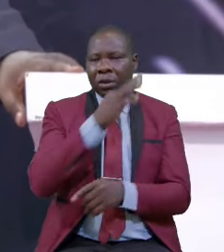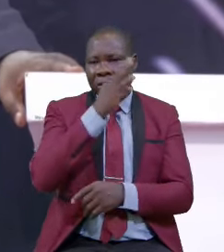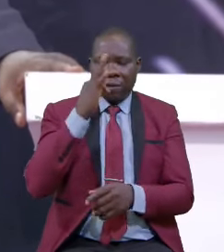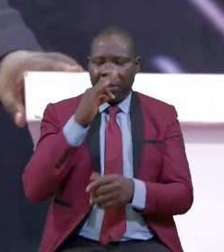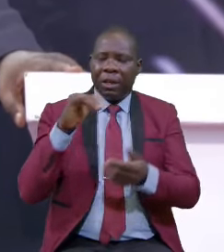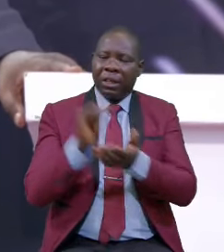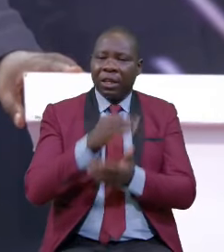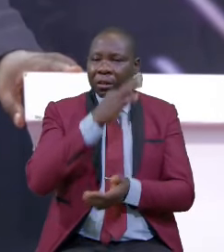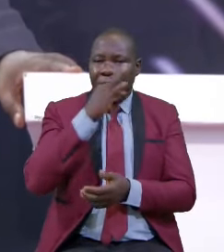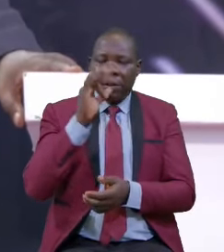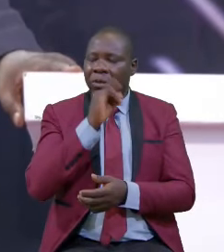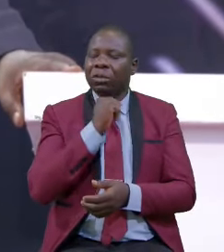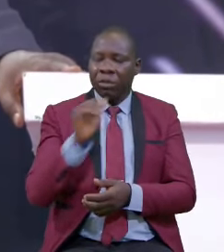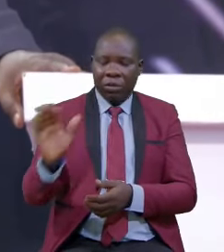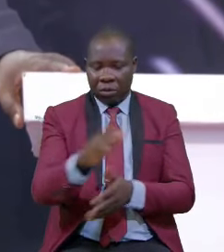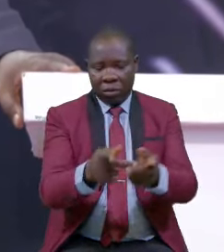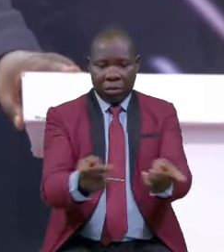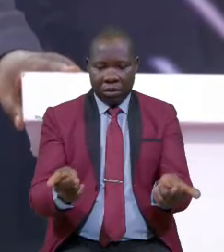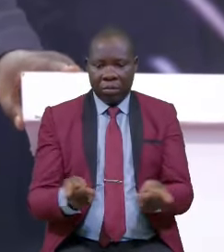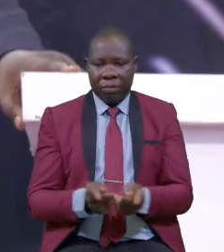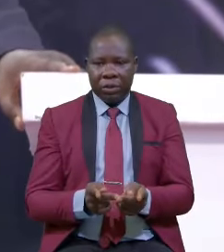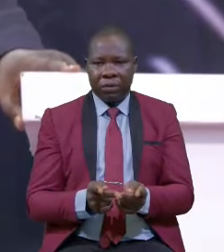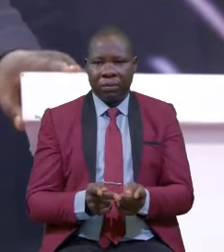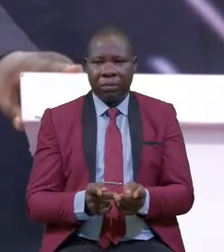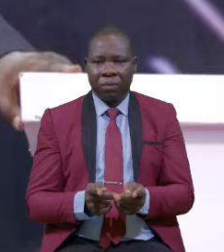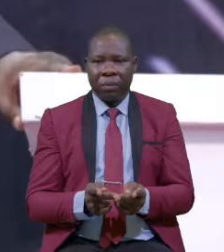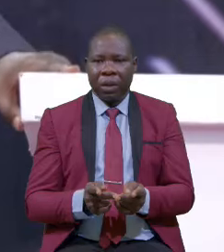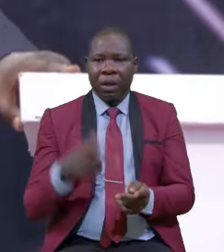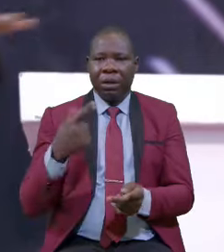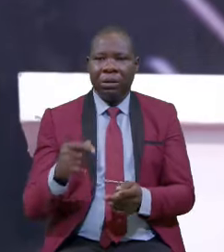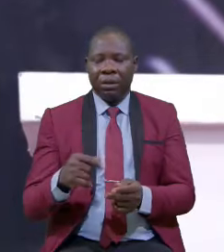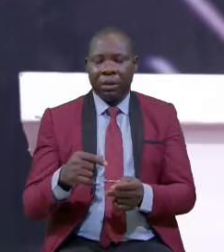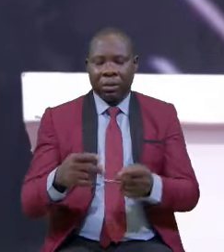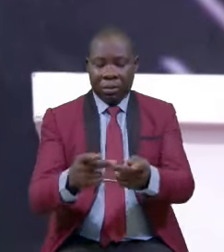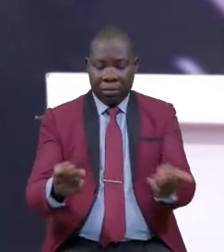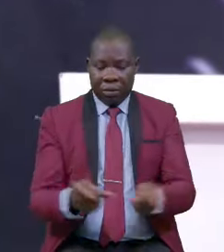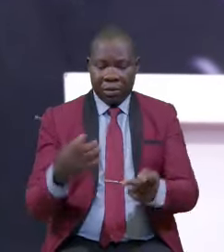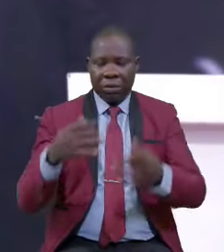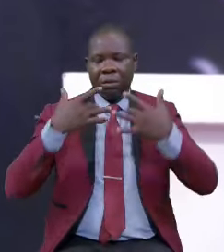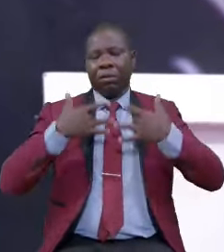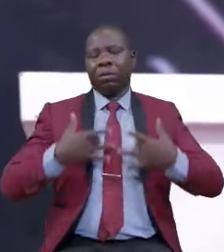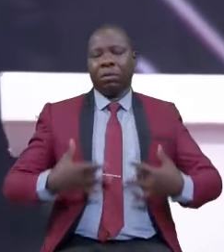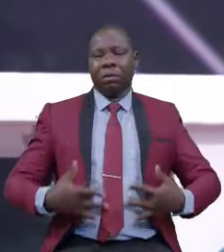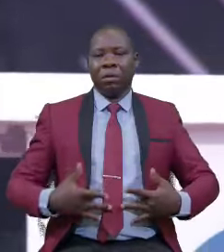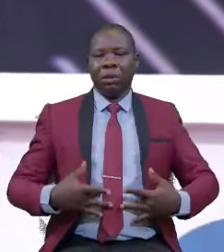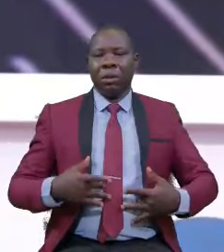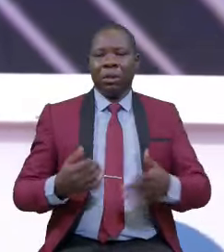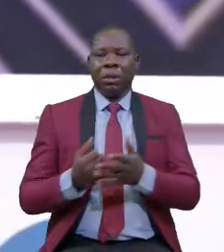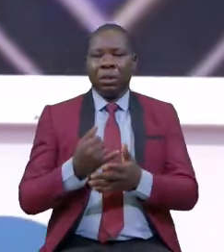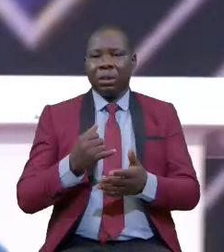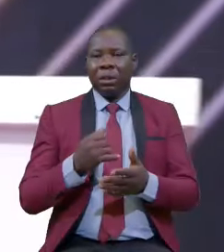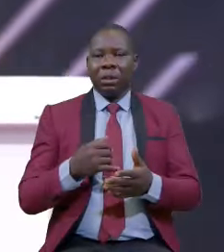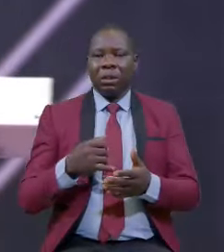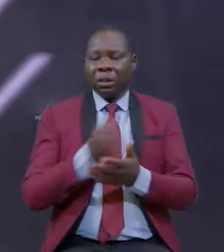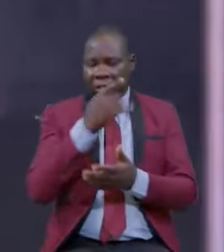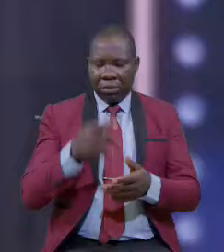your place. It's the place of discouragement. In the place you choose, okay, let others go